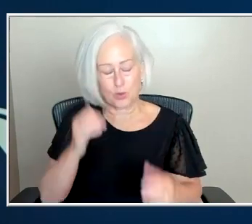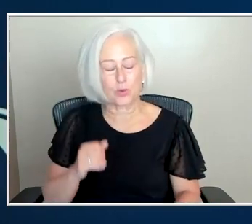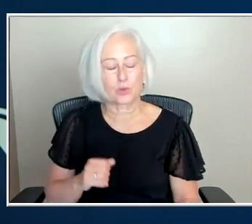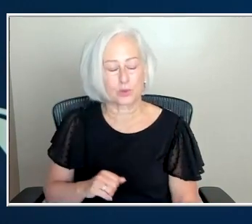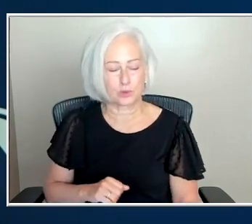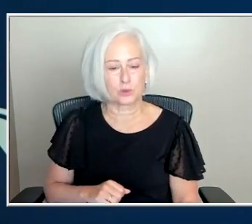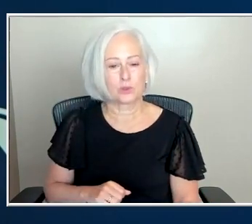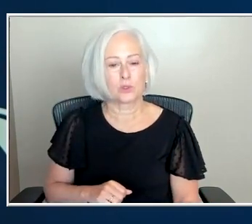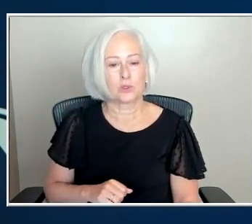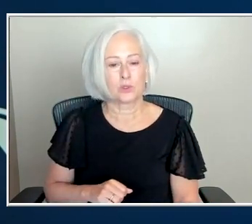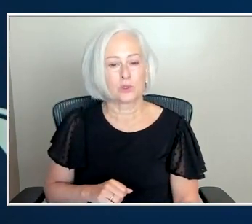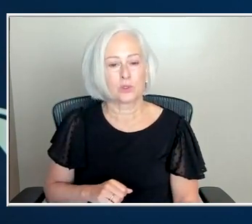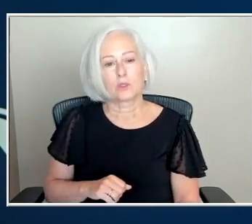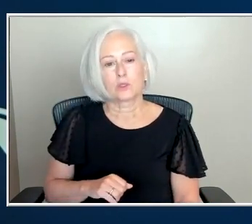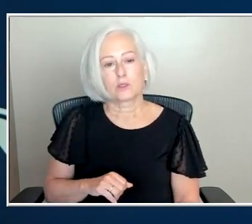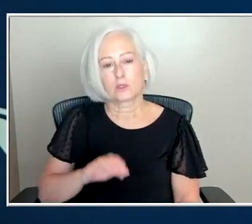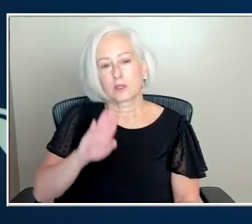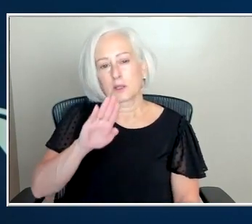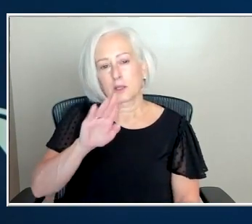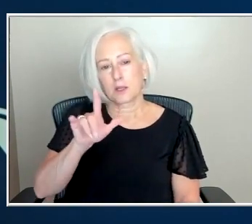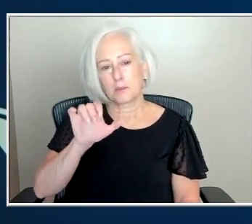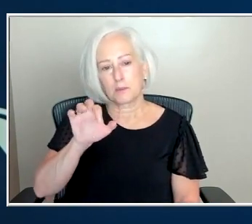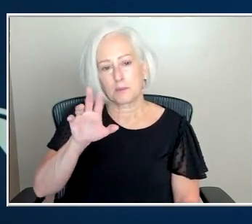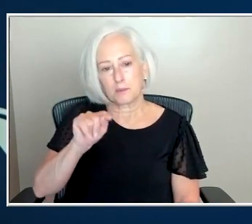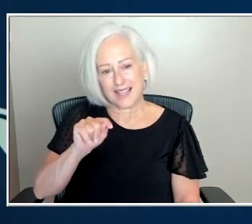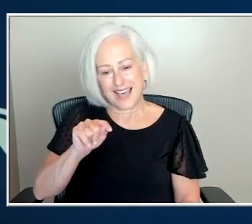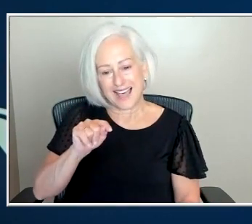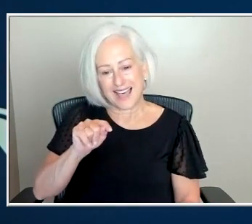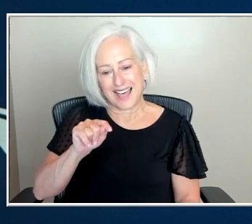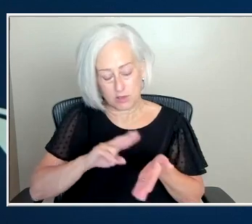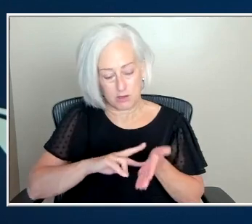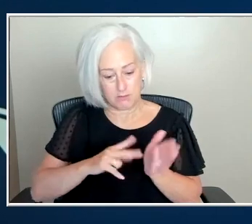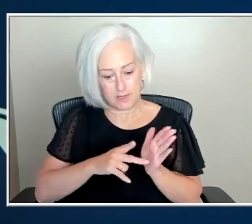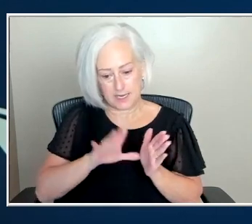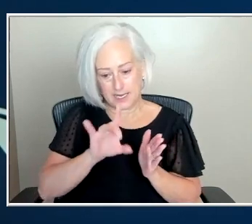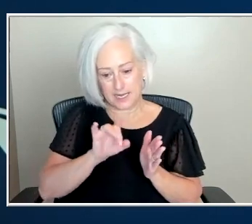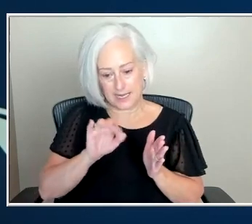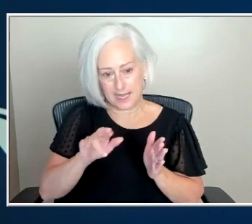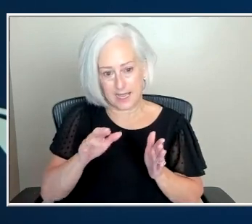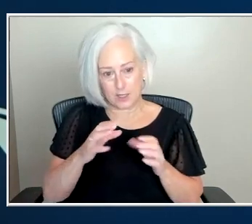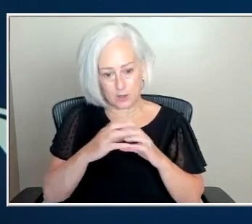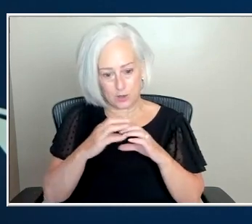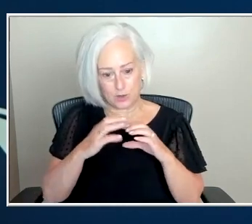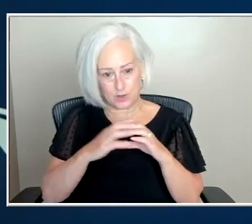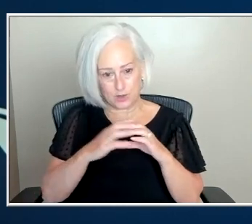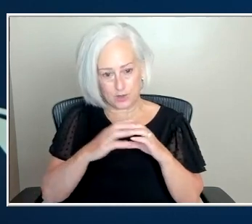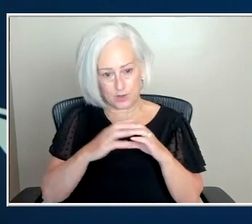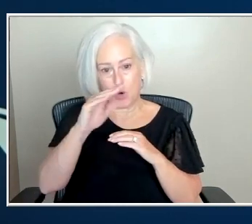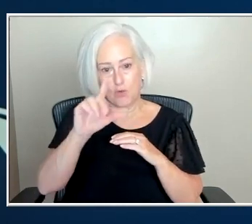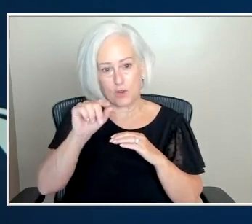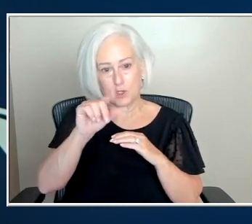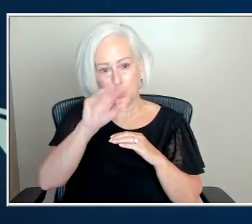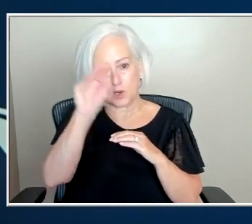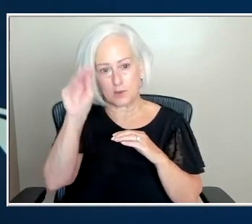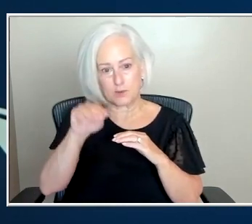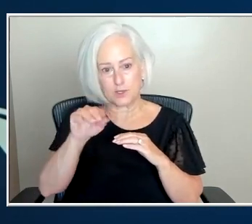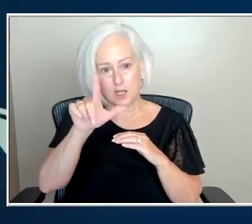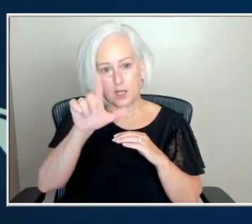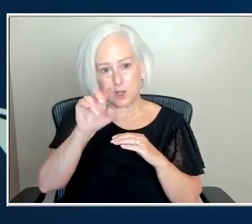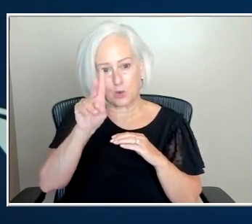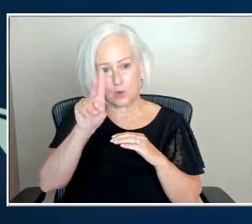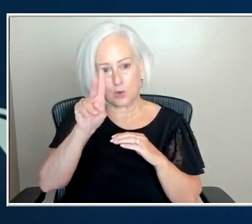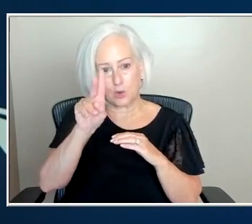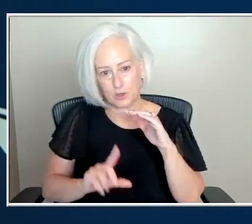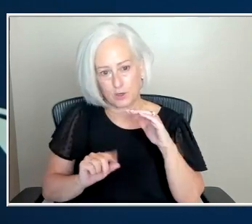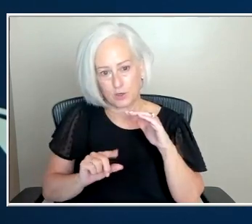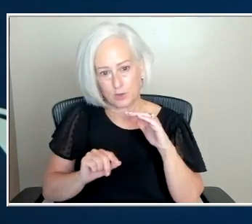the blast count, the percentage of those cancer cells, when it gets over 20%, we call it leukemia. When it's under 20%, we call it MDS. But they're effectively the